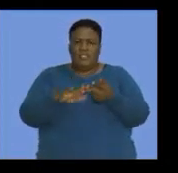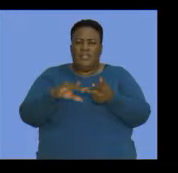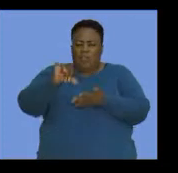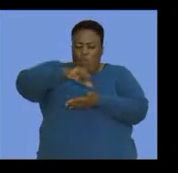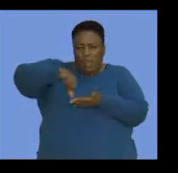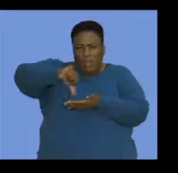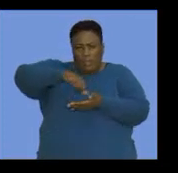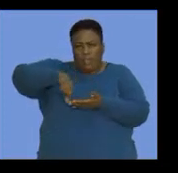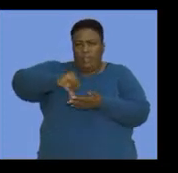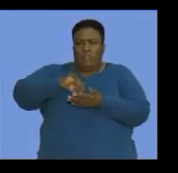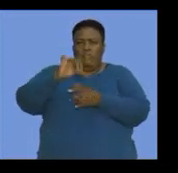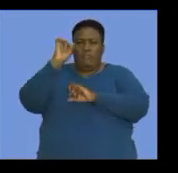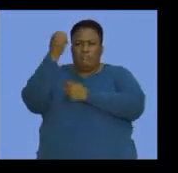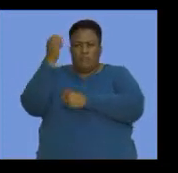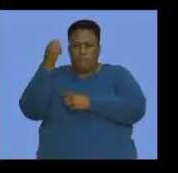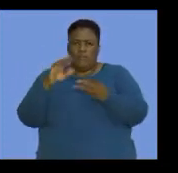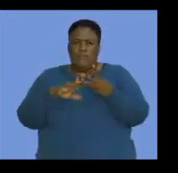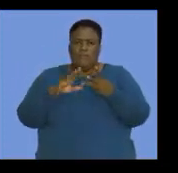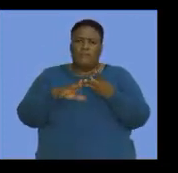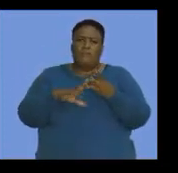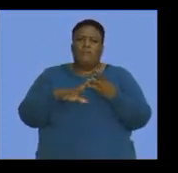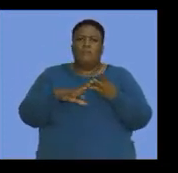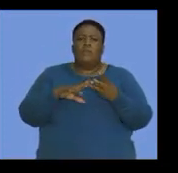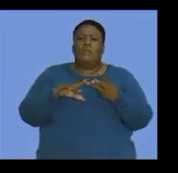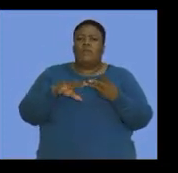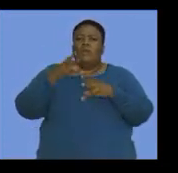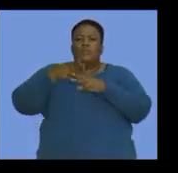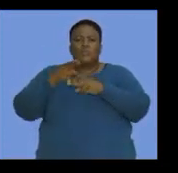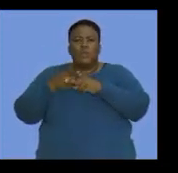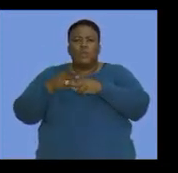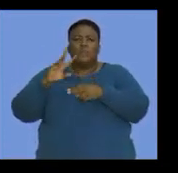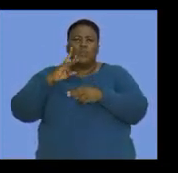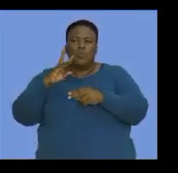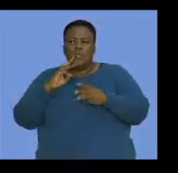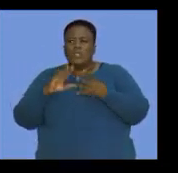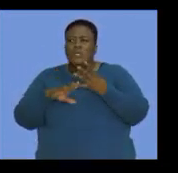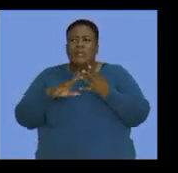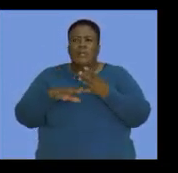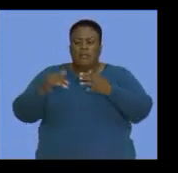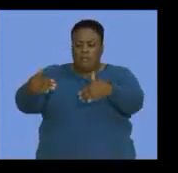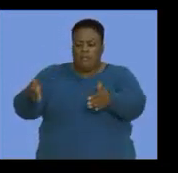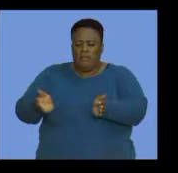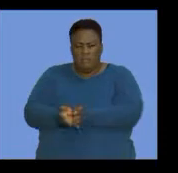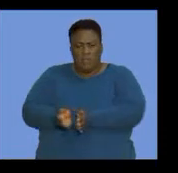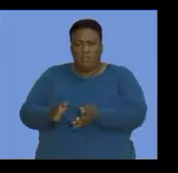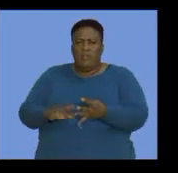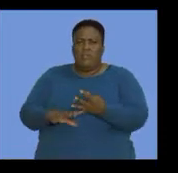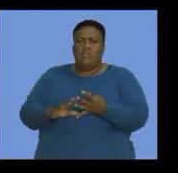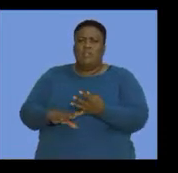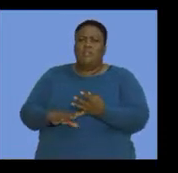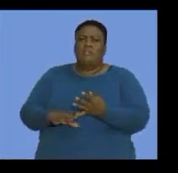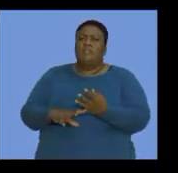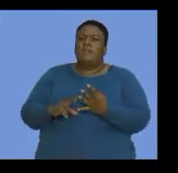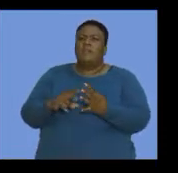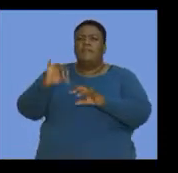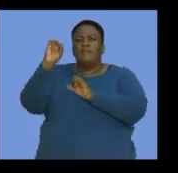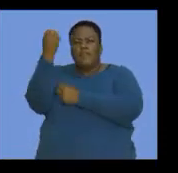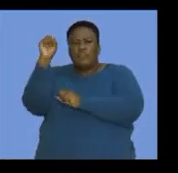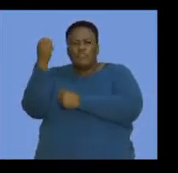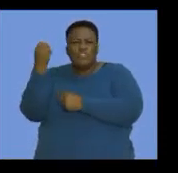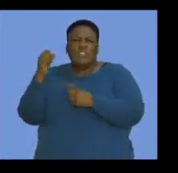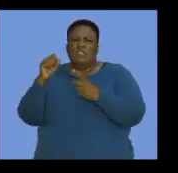from industries, wastewater from sewage and from ponds. Manufacturing industries and other